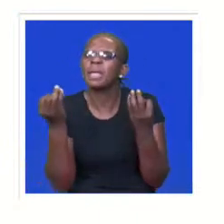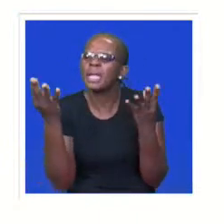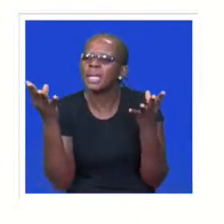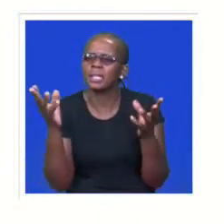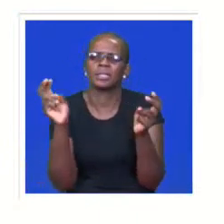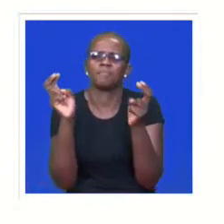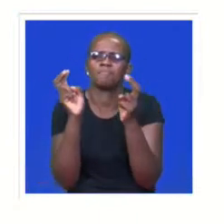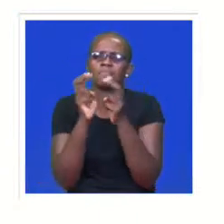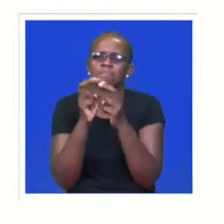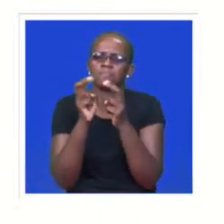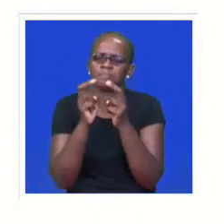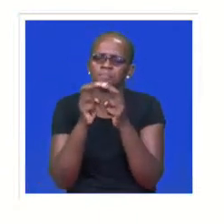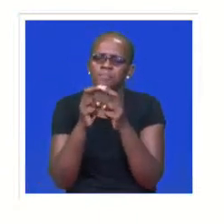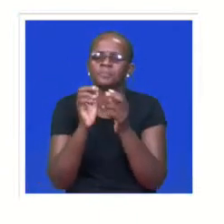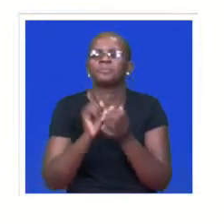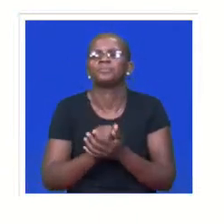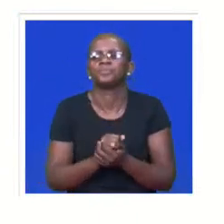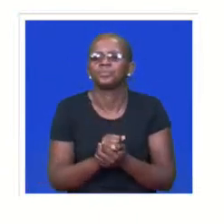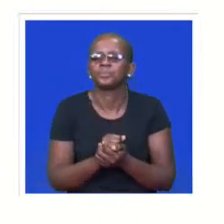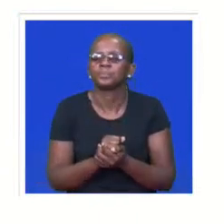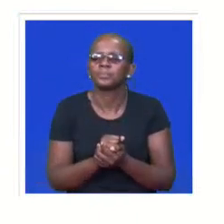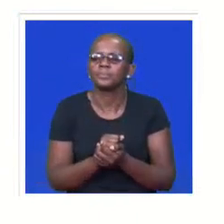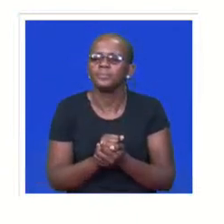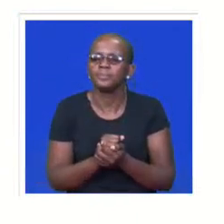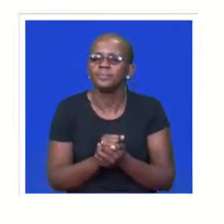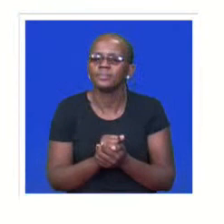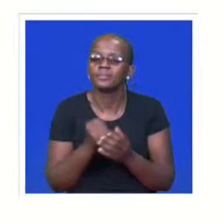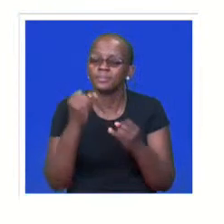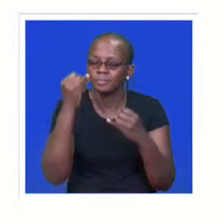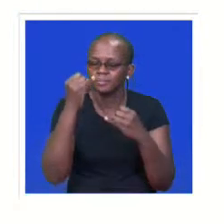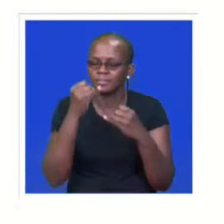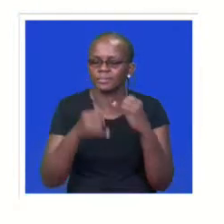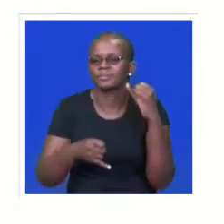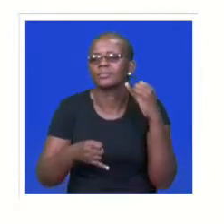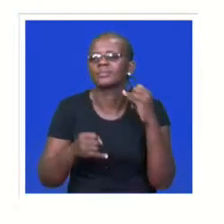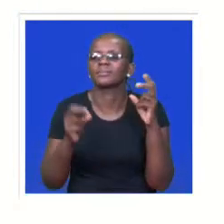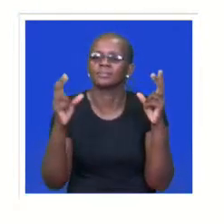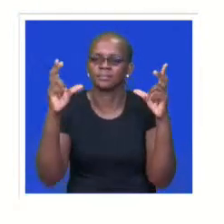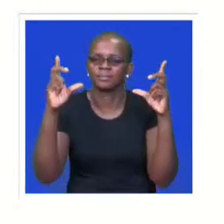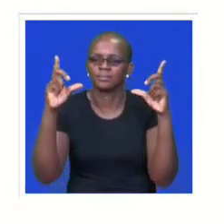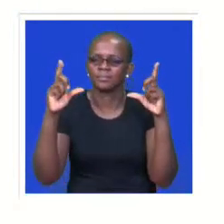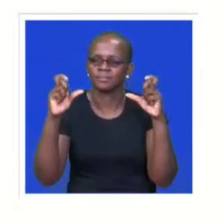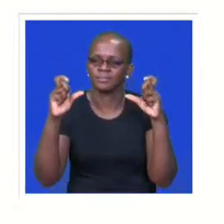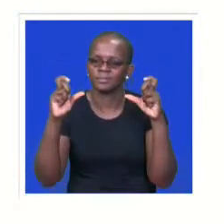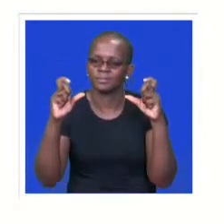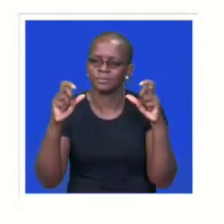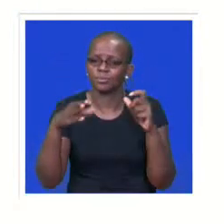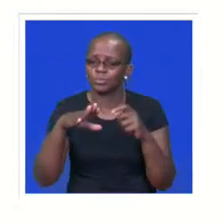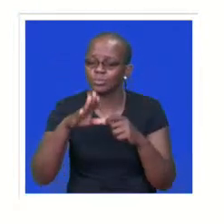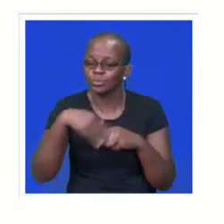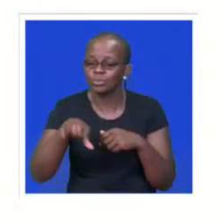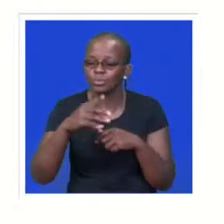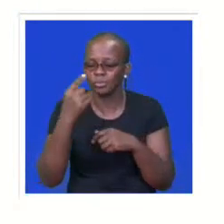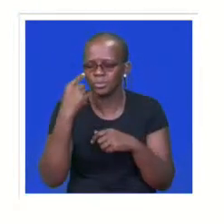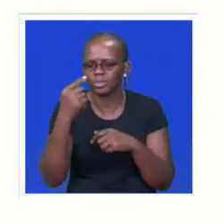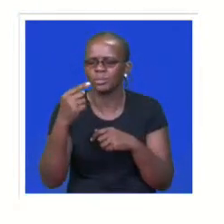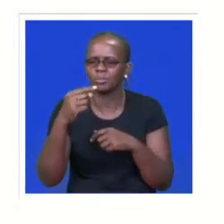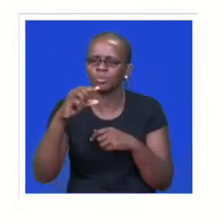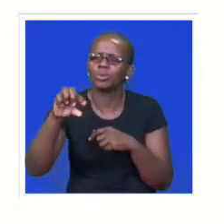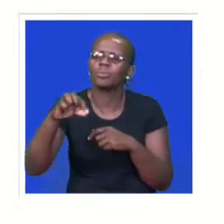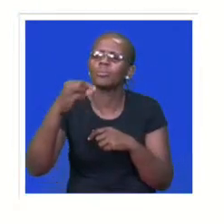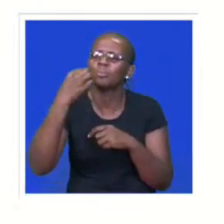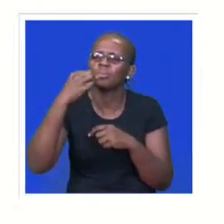move on to our last picture, which is a picture of a spoon, which is again